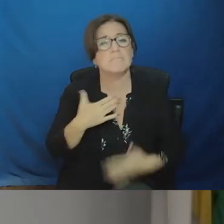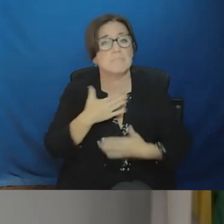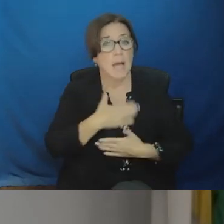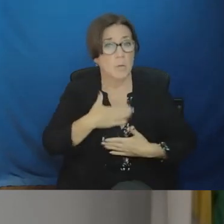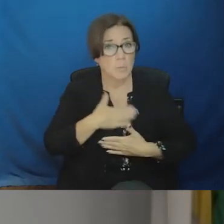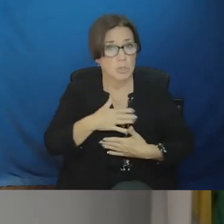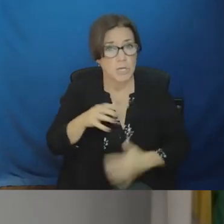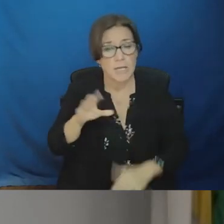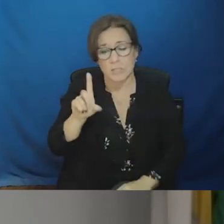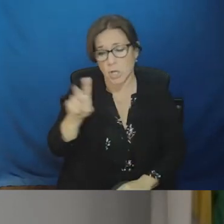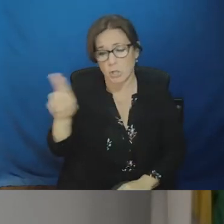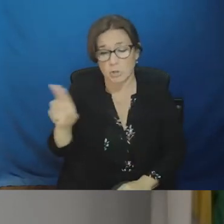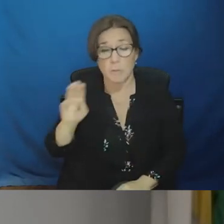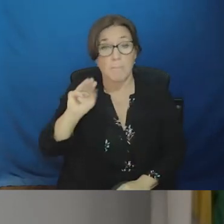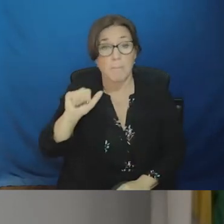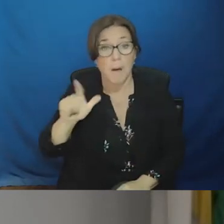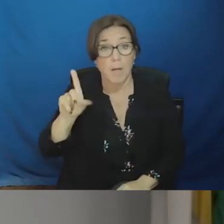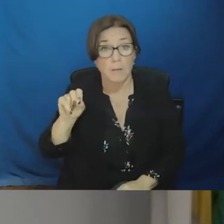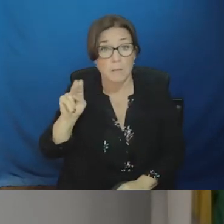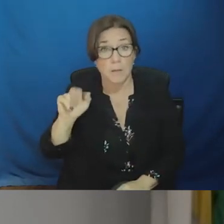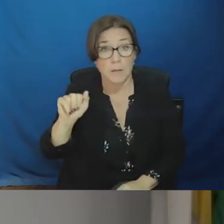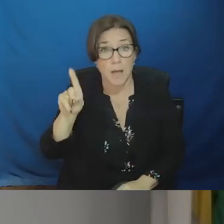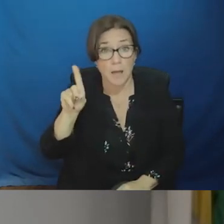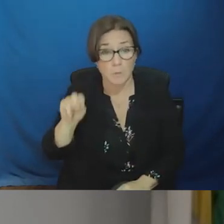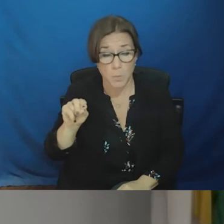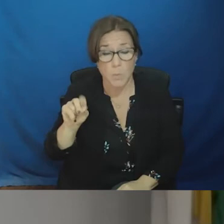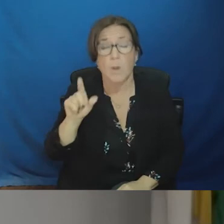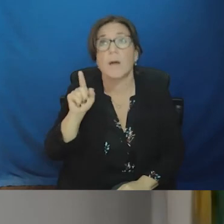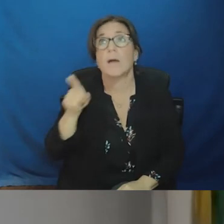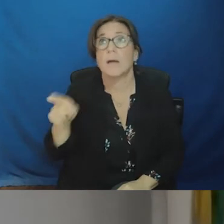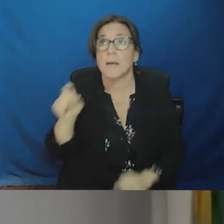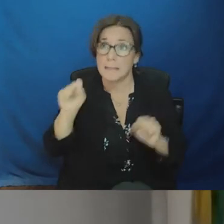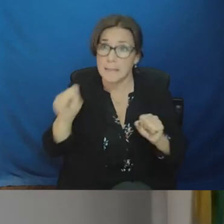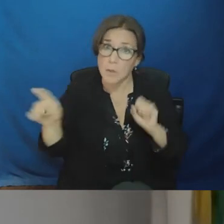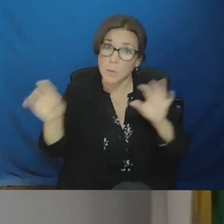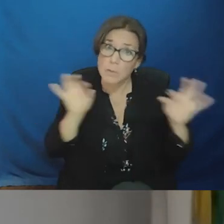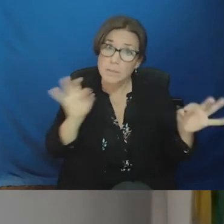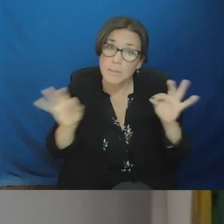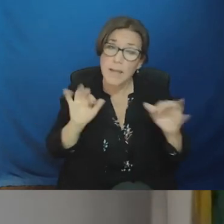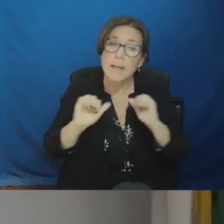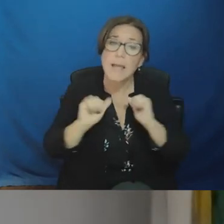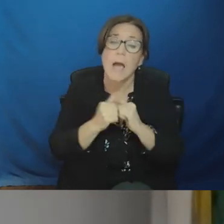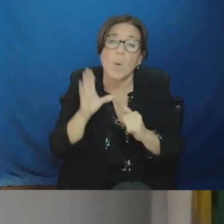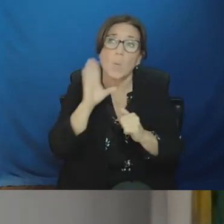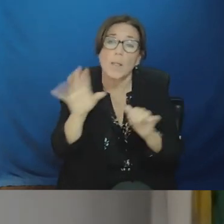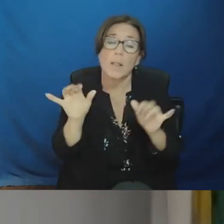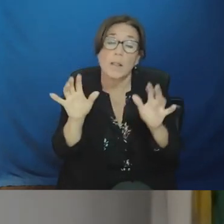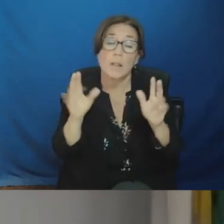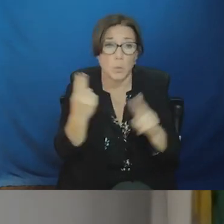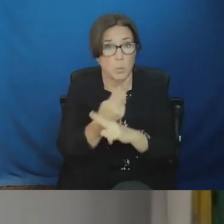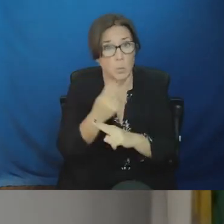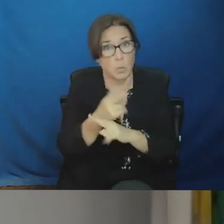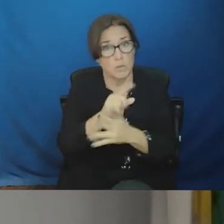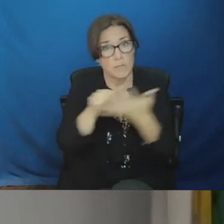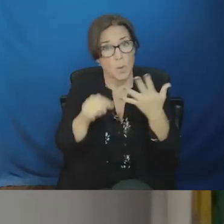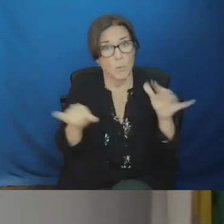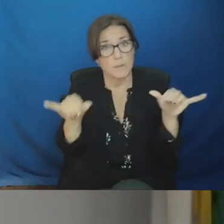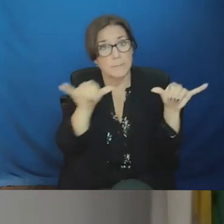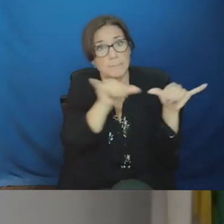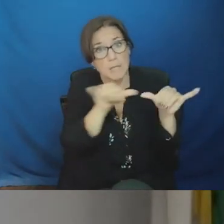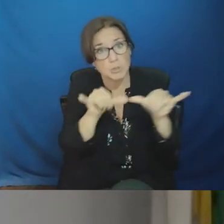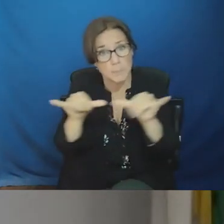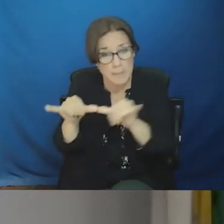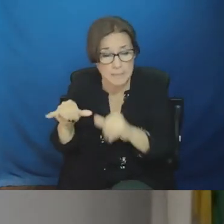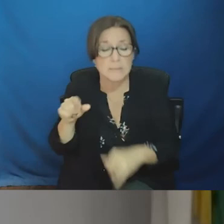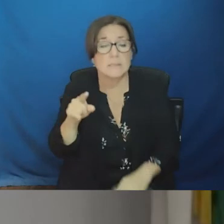Maldonado, explaining that this is going to be using these as using these measuring maybe indicators to